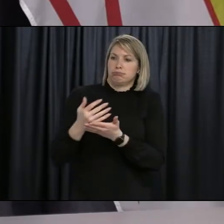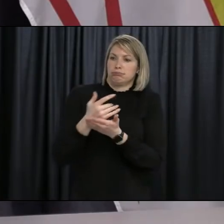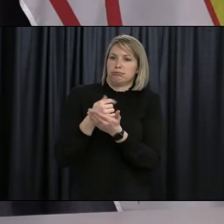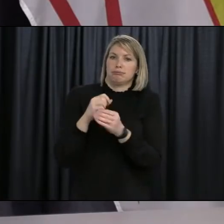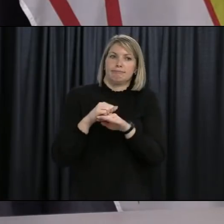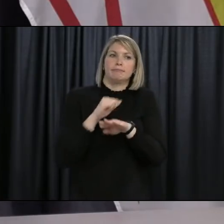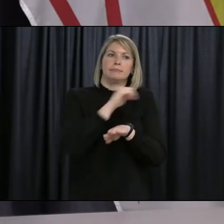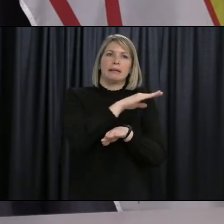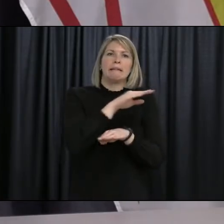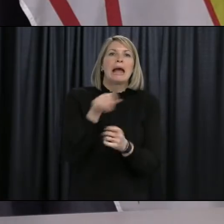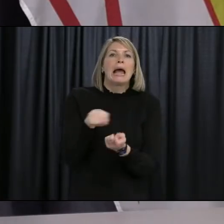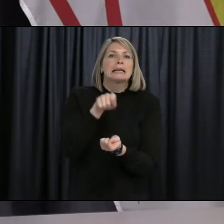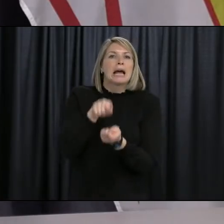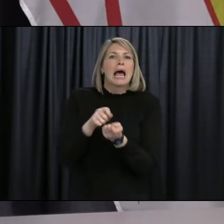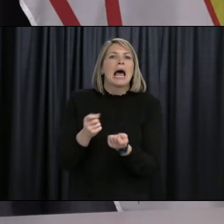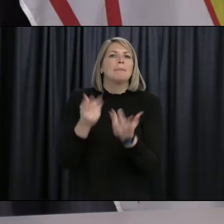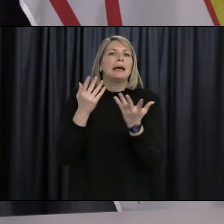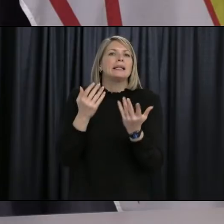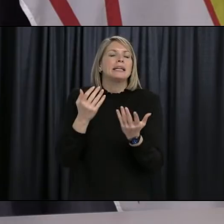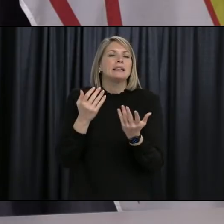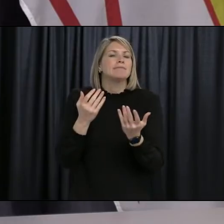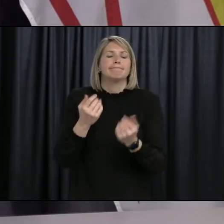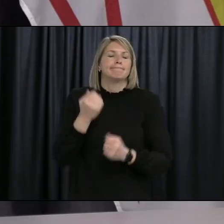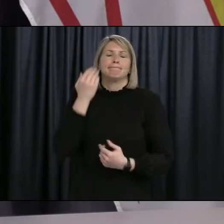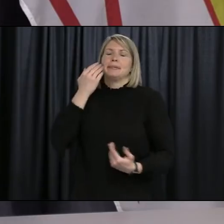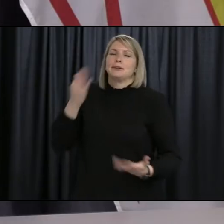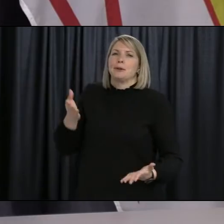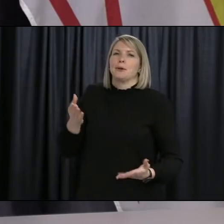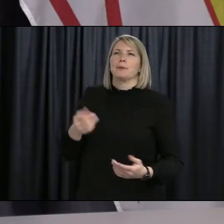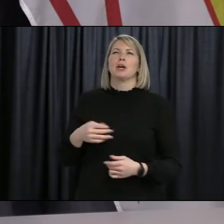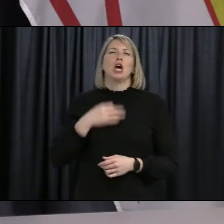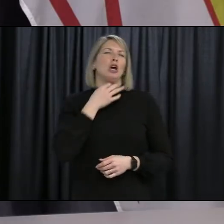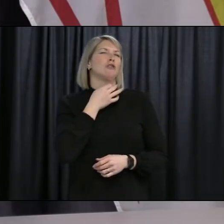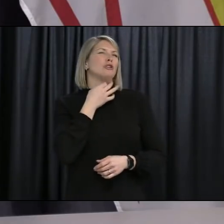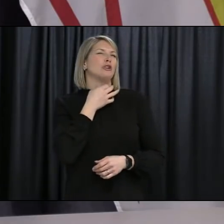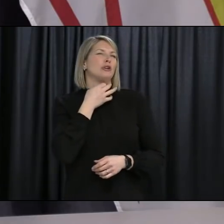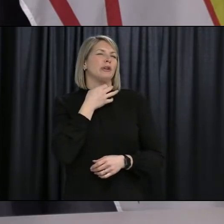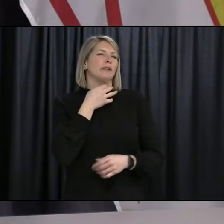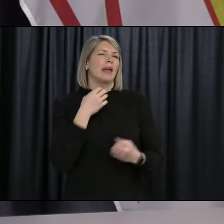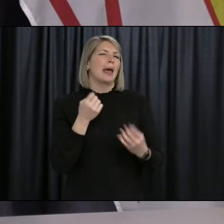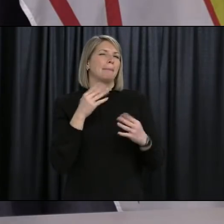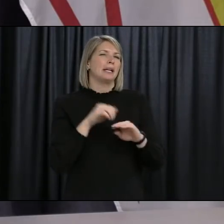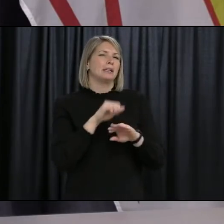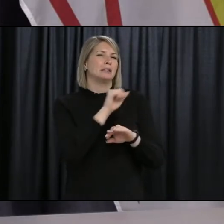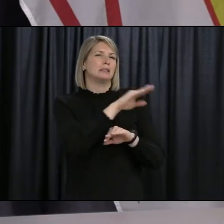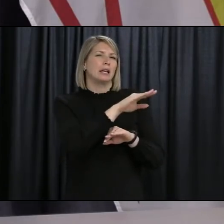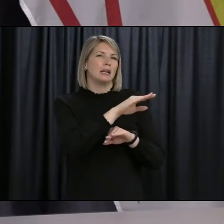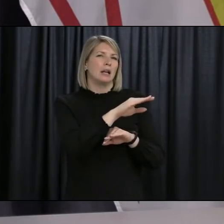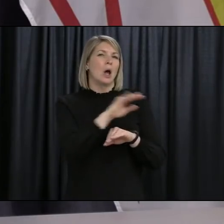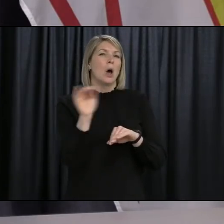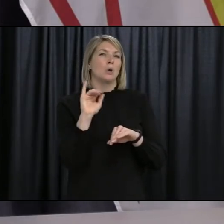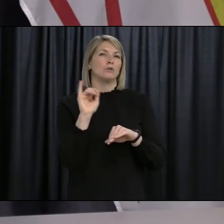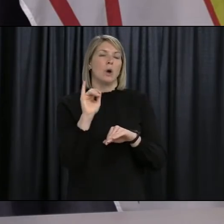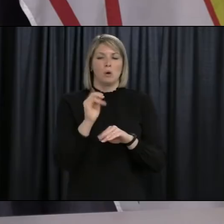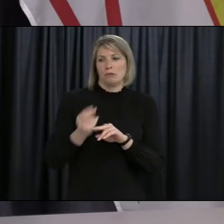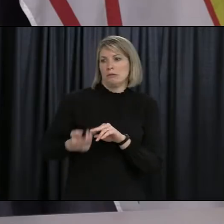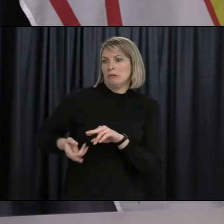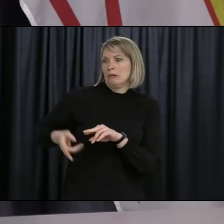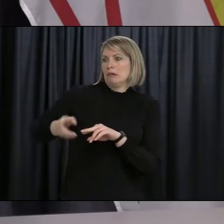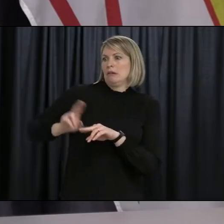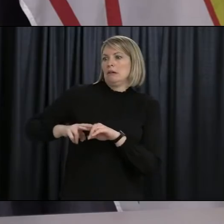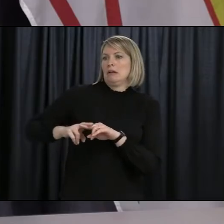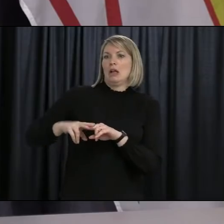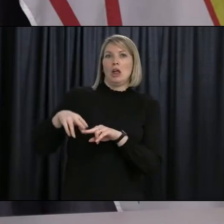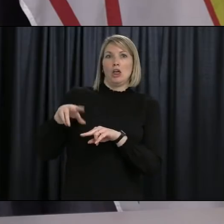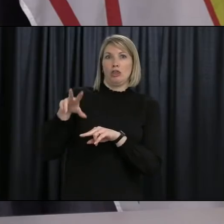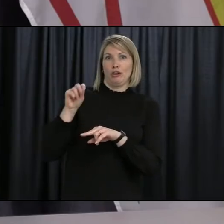point, Elizabeth. Okay, I was just curious if the spike in cases, is that a concern that we may have a variant